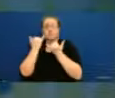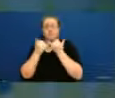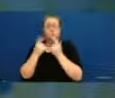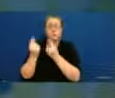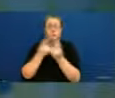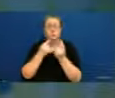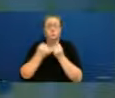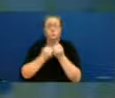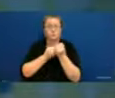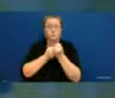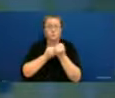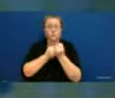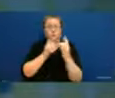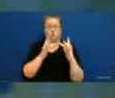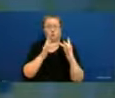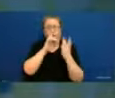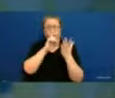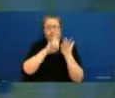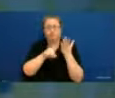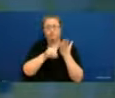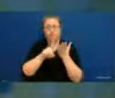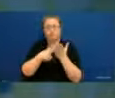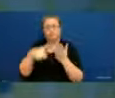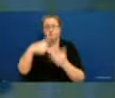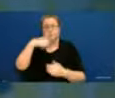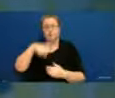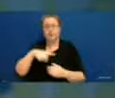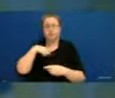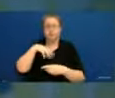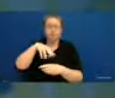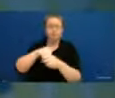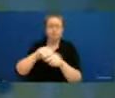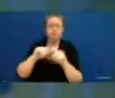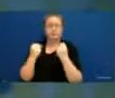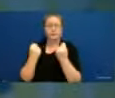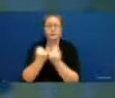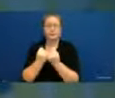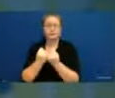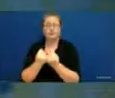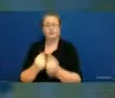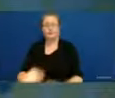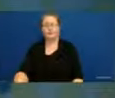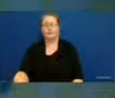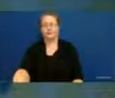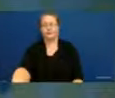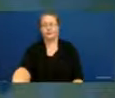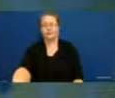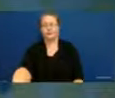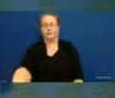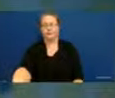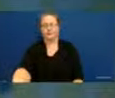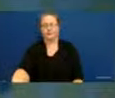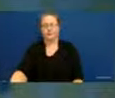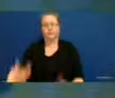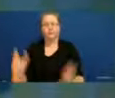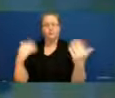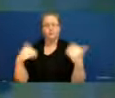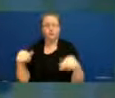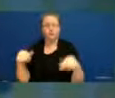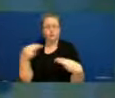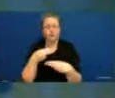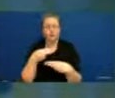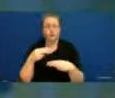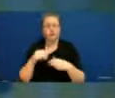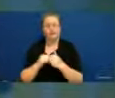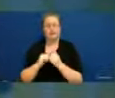have applied for this, and have become part of our contact tracing team. The second slide has to do